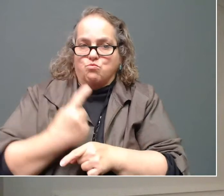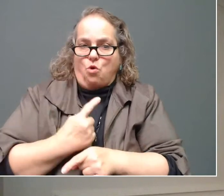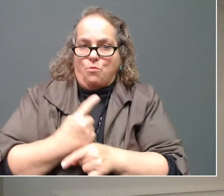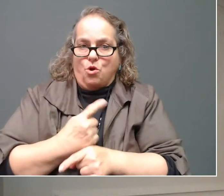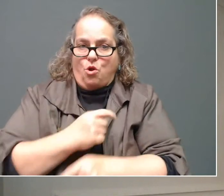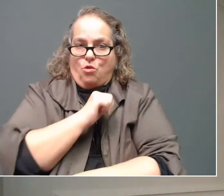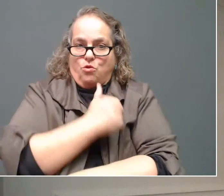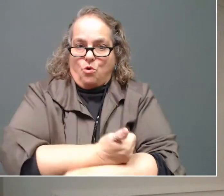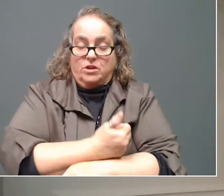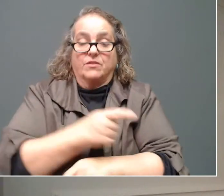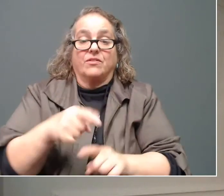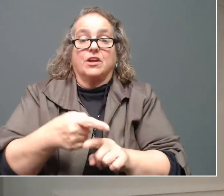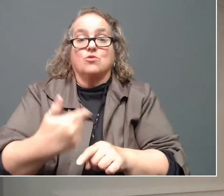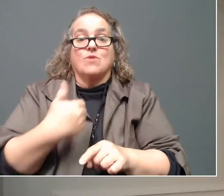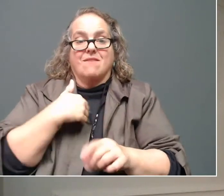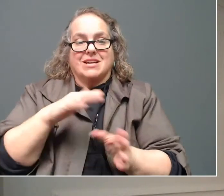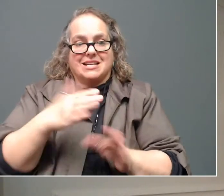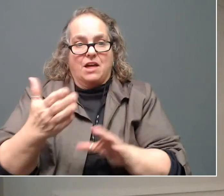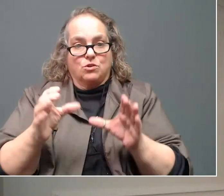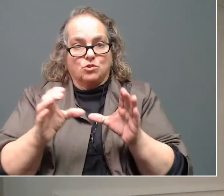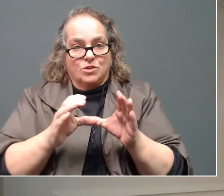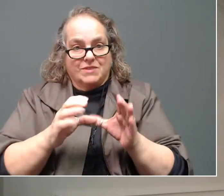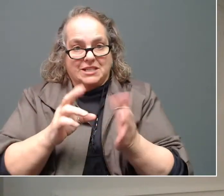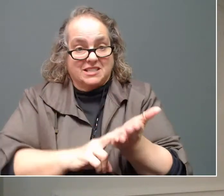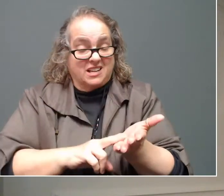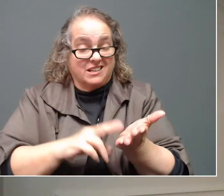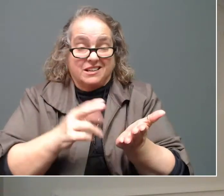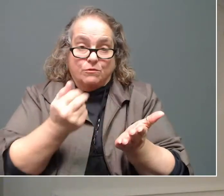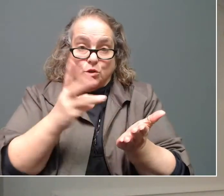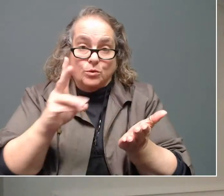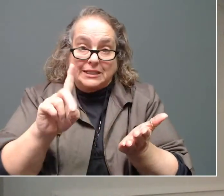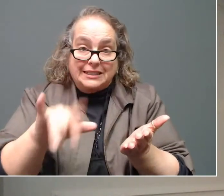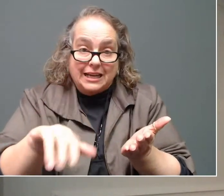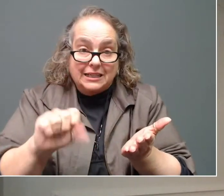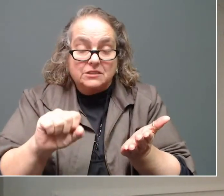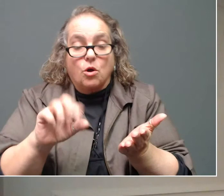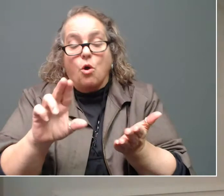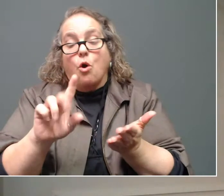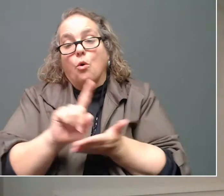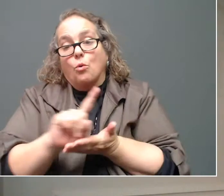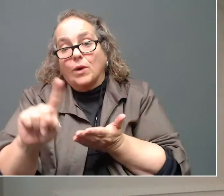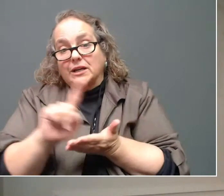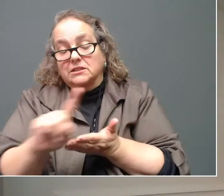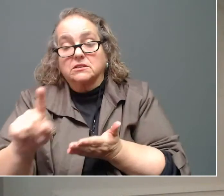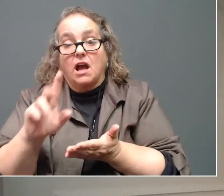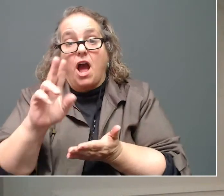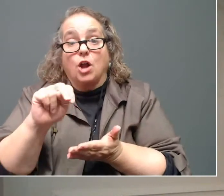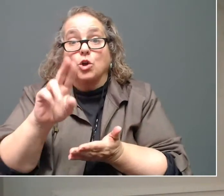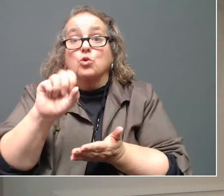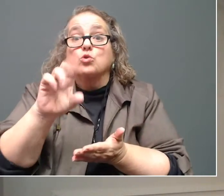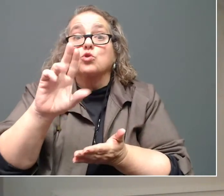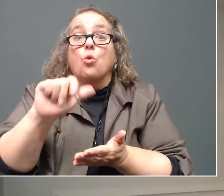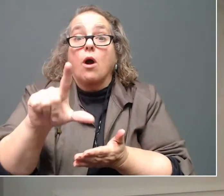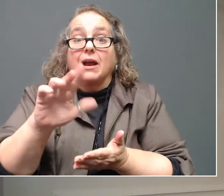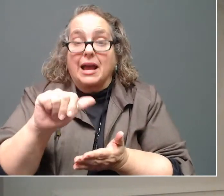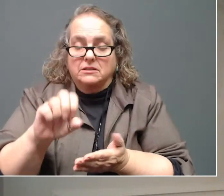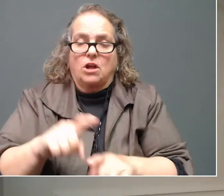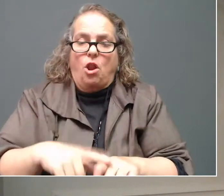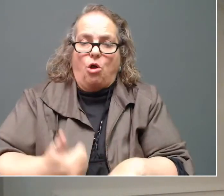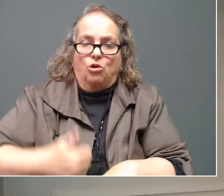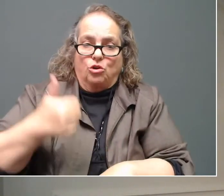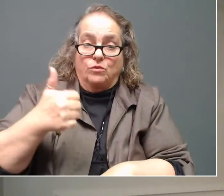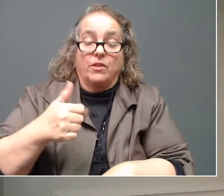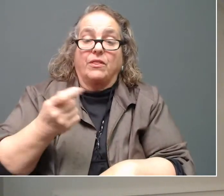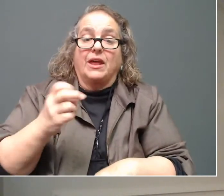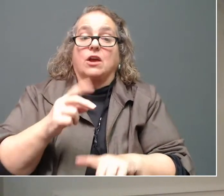death certificate signed. That can take days, weeks, or in unusual cases, longer. That all has to get reported to the local